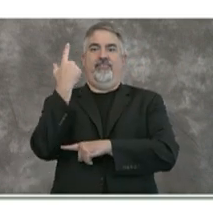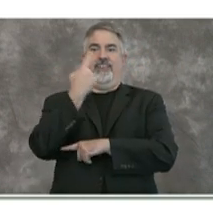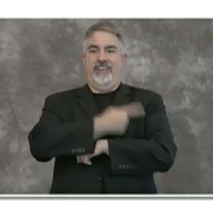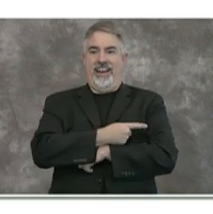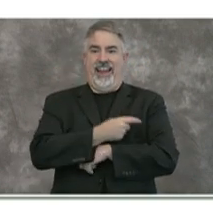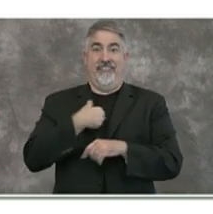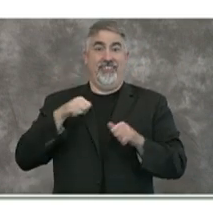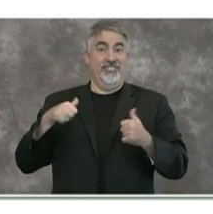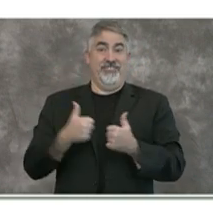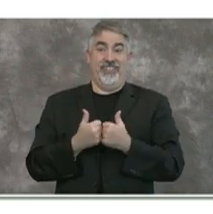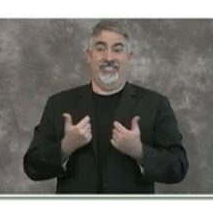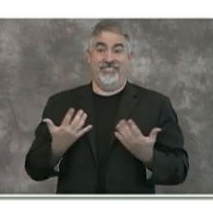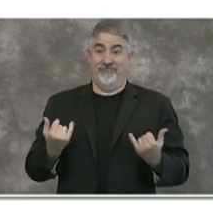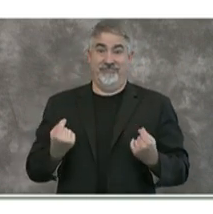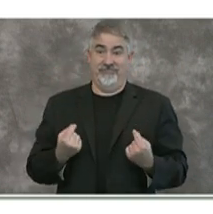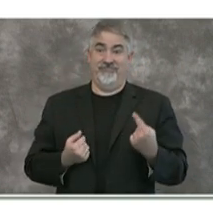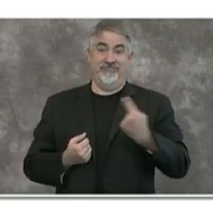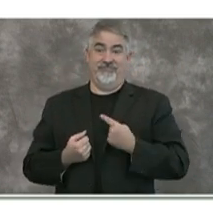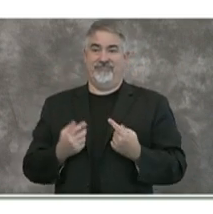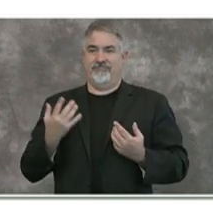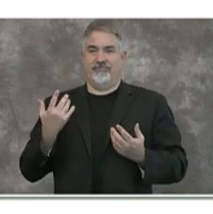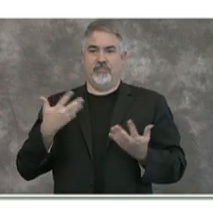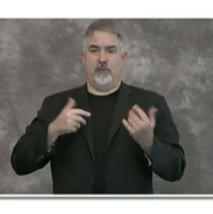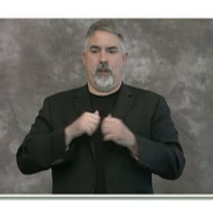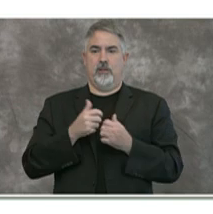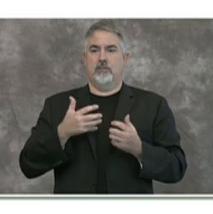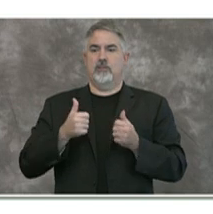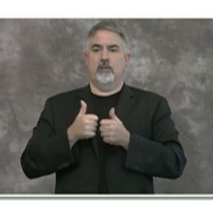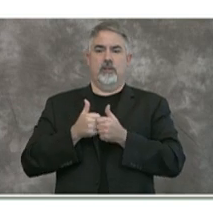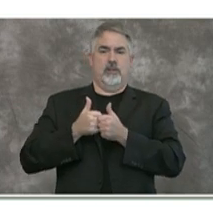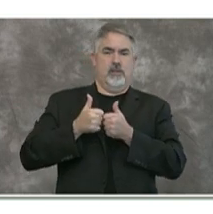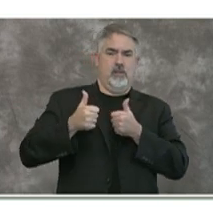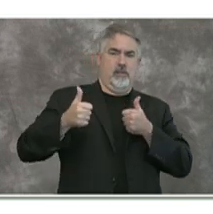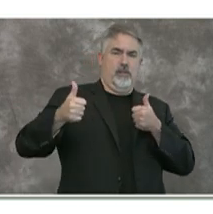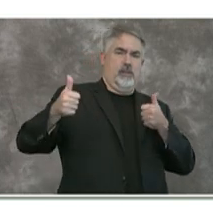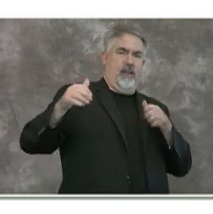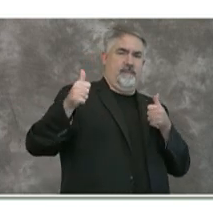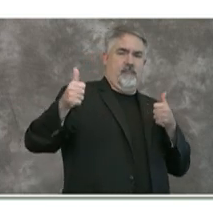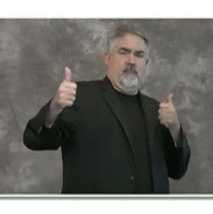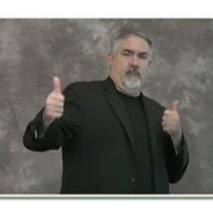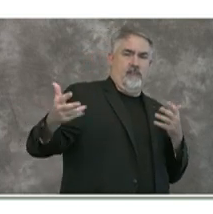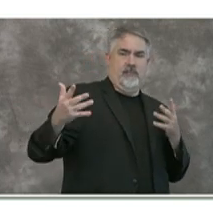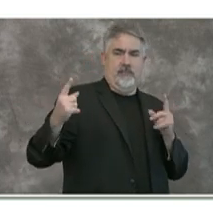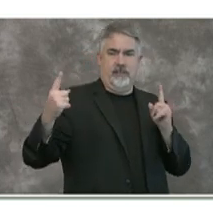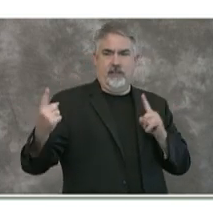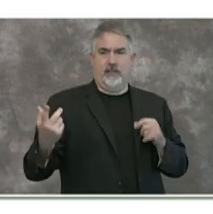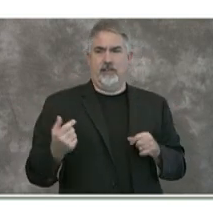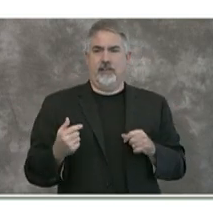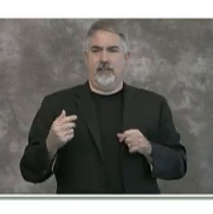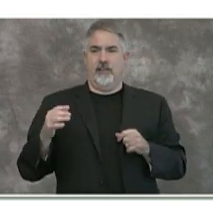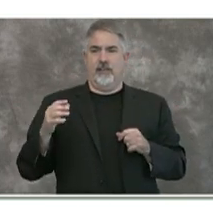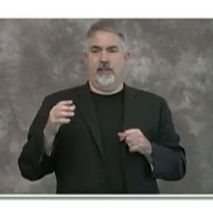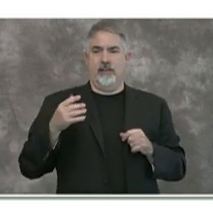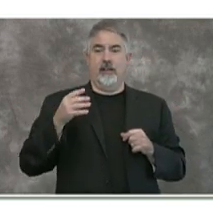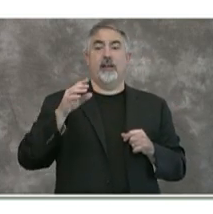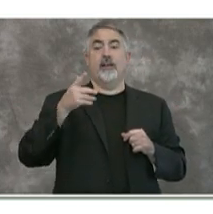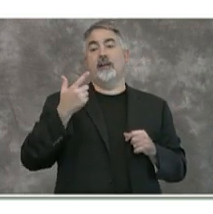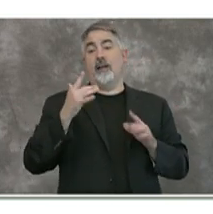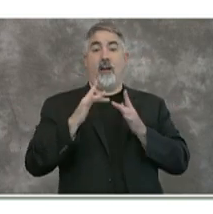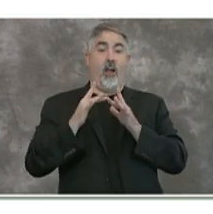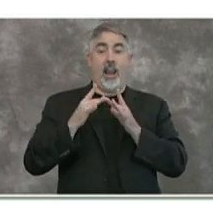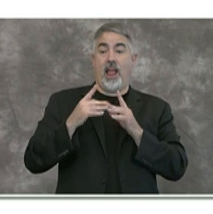and today's theme is socializing virtually. The challenge is to schedule an online meetup with friends or